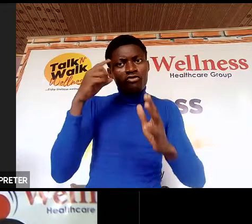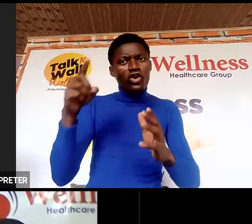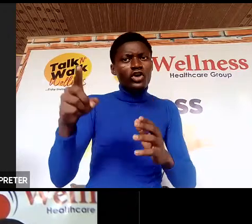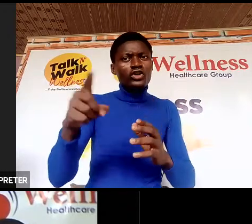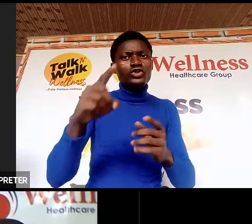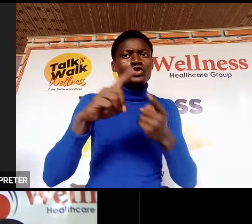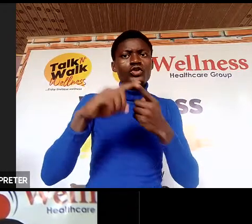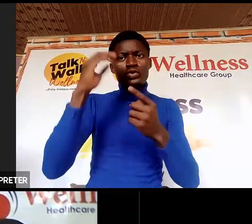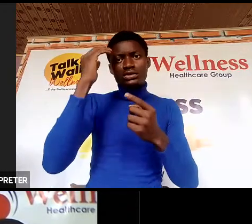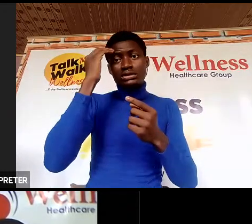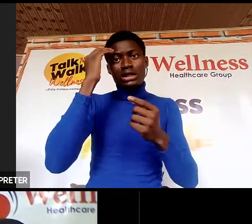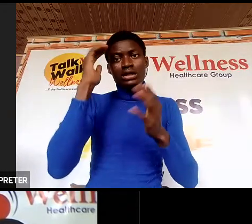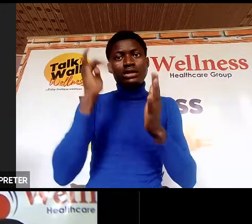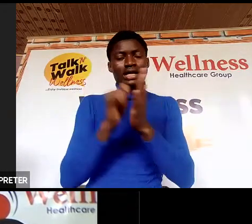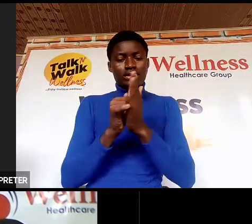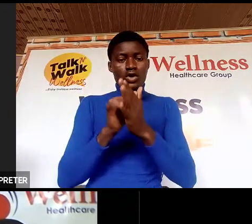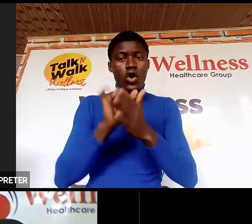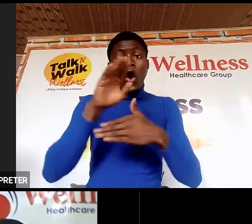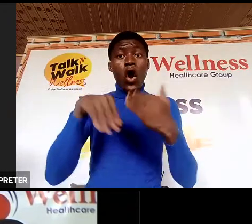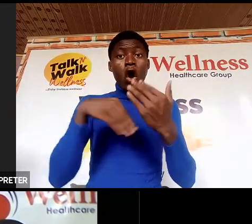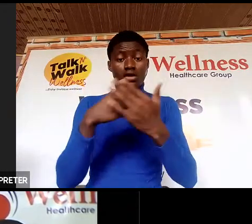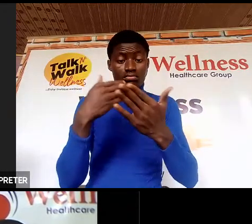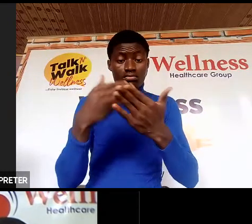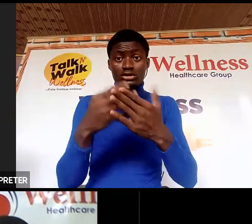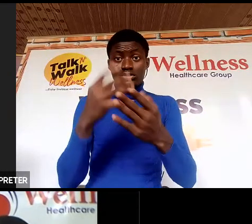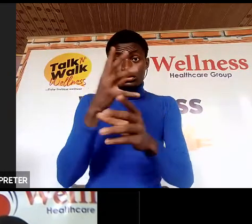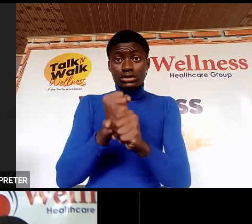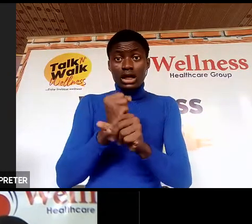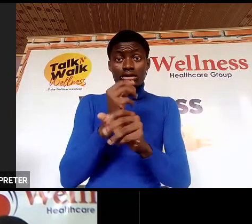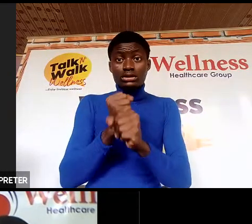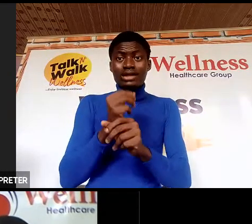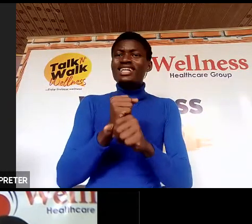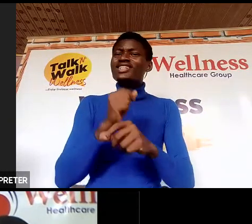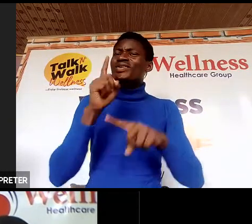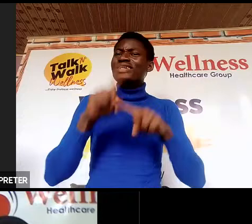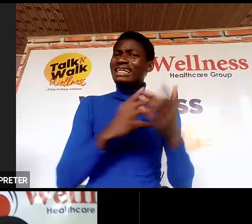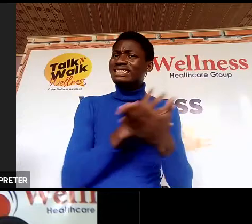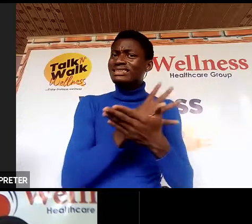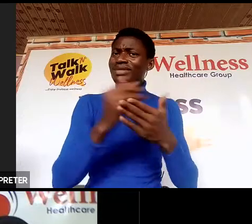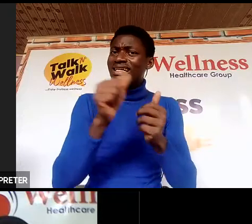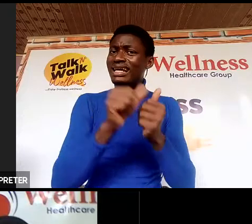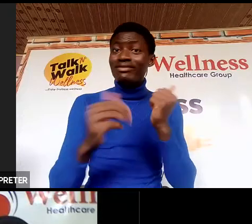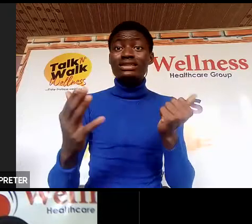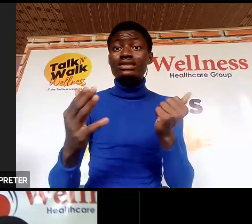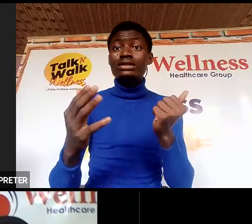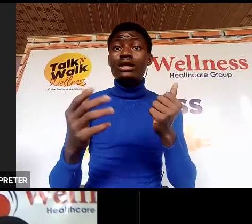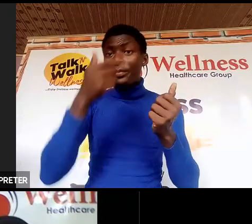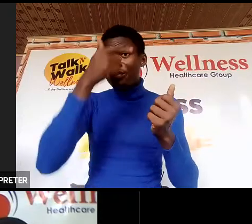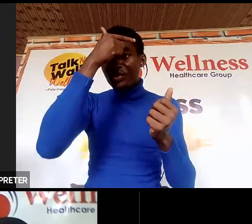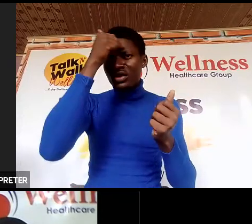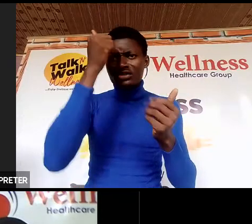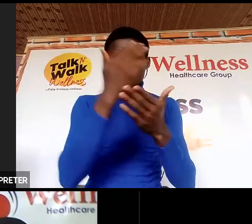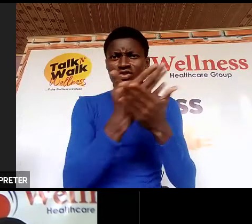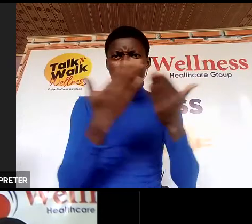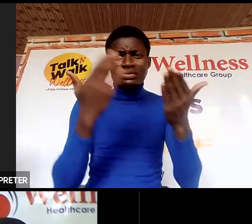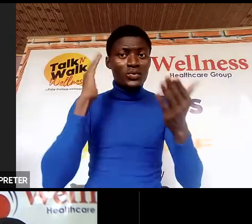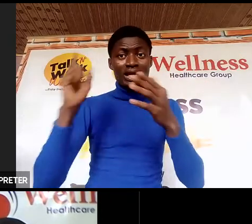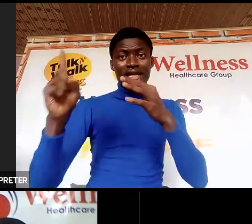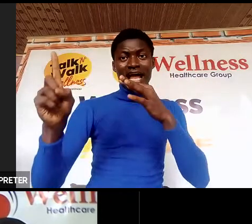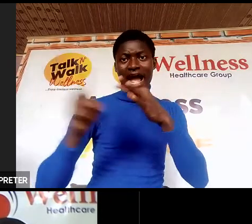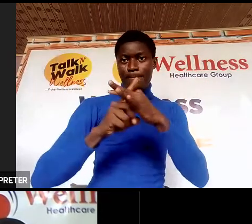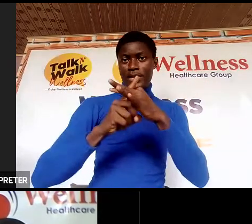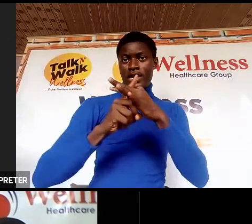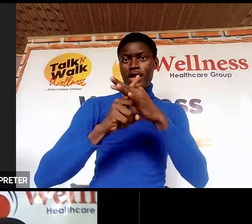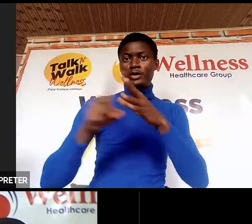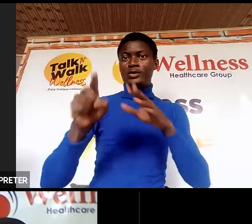That there will be things that will come up that you did not plan for in life. That's what life is all about. It may be health, it might be